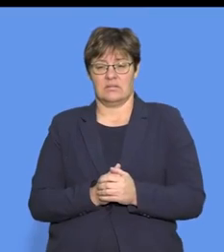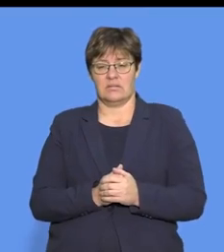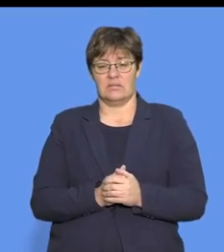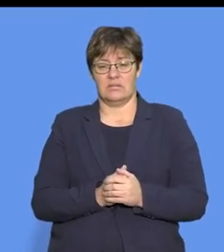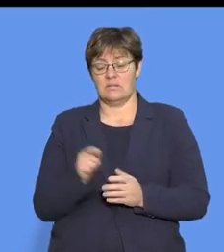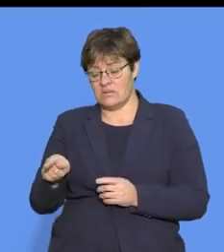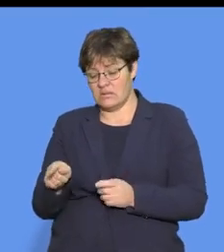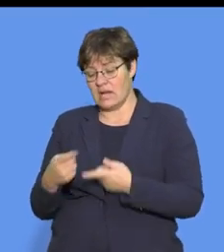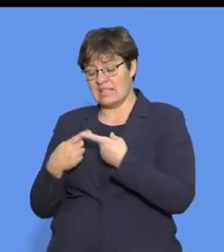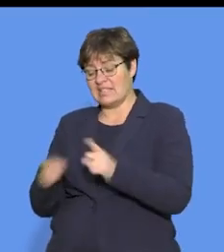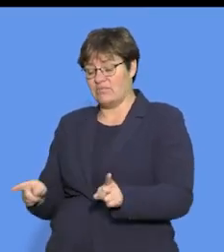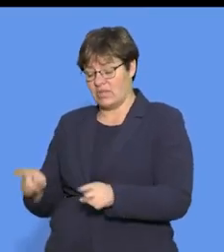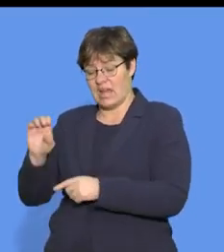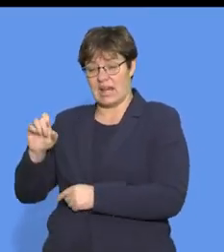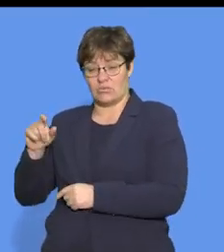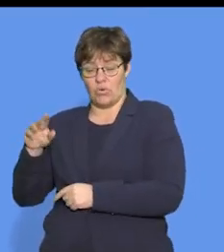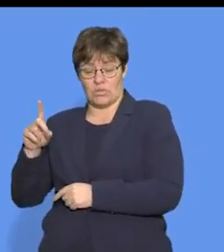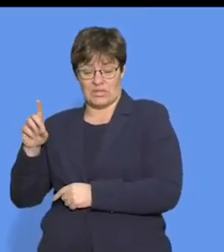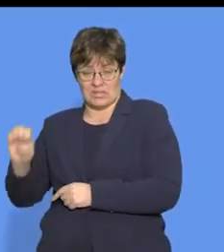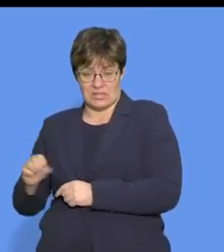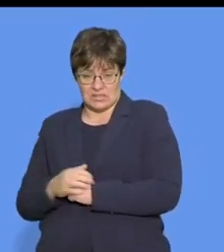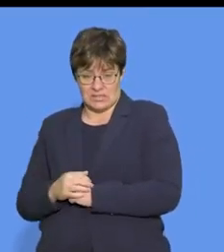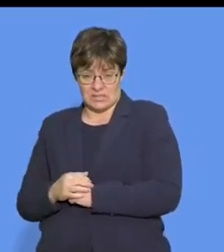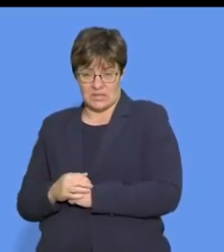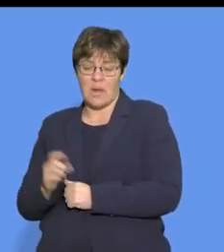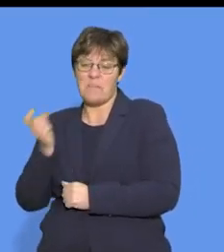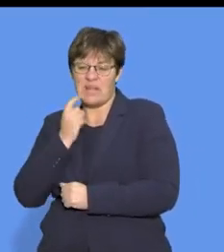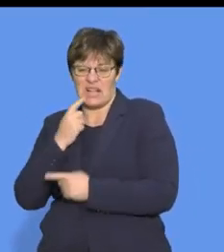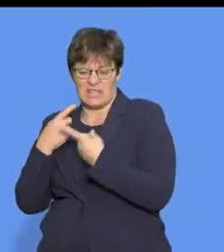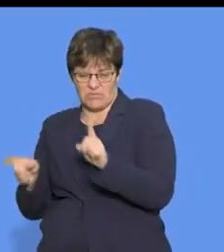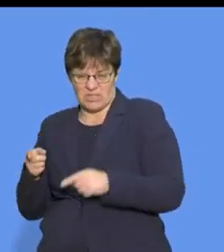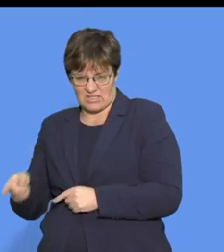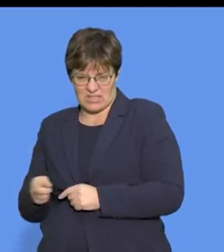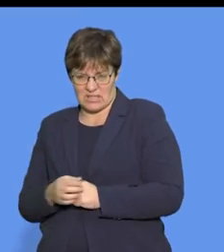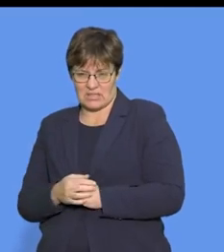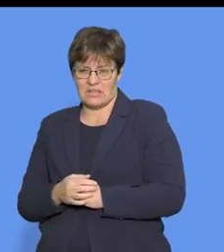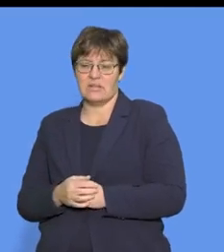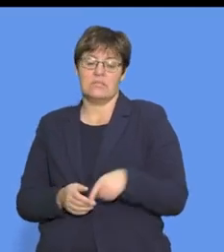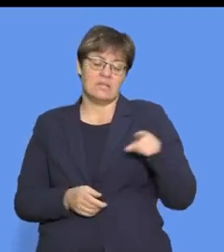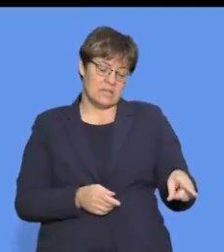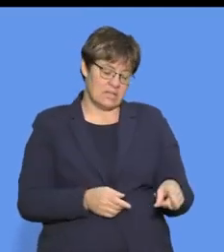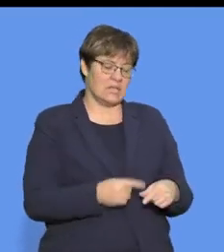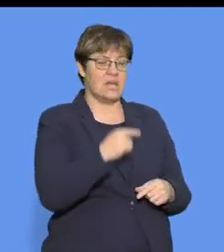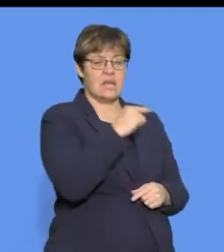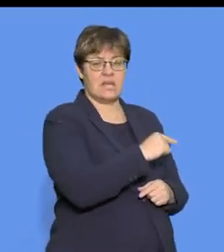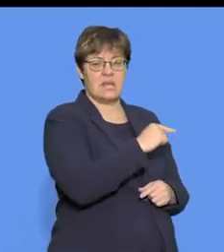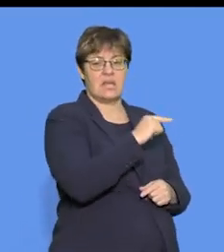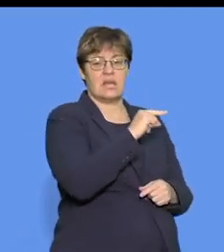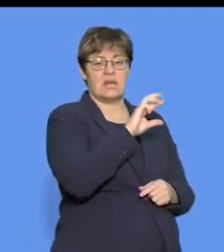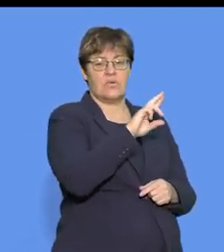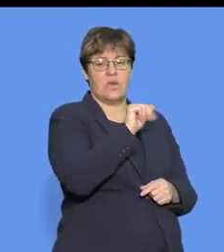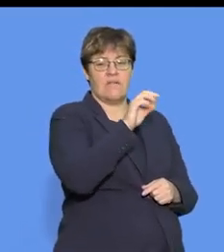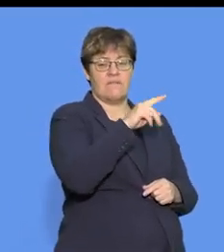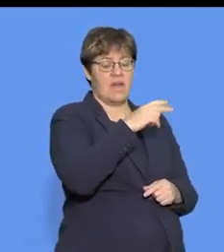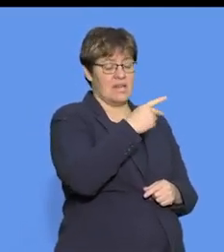are usually different electrodes. They're different metals. These are usually either graphite or